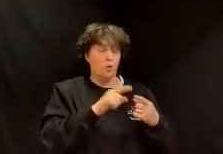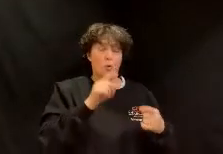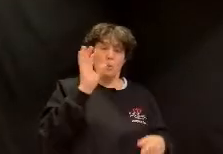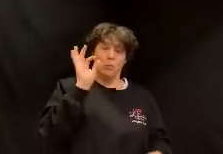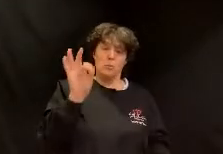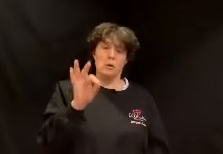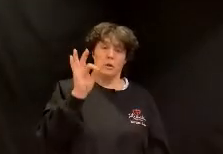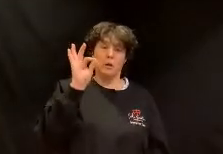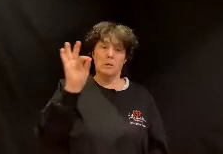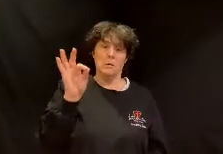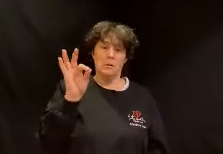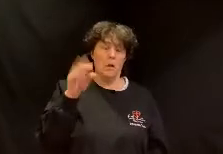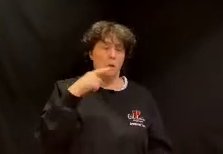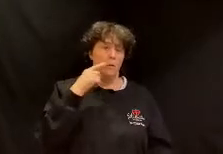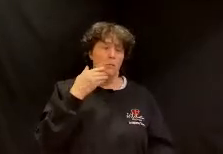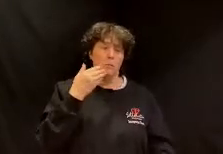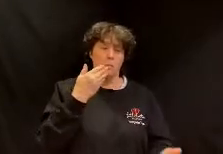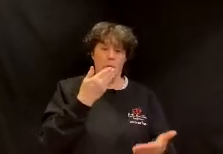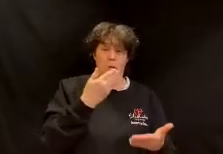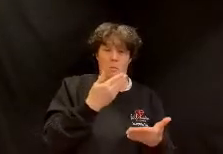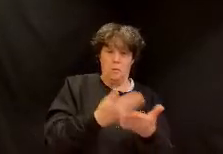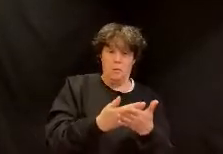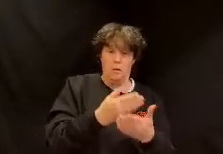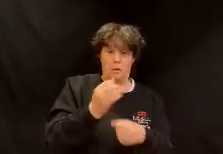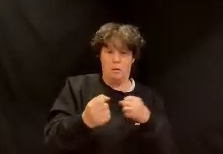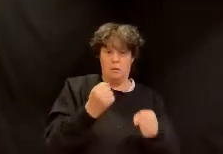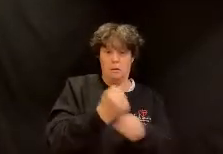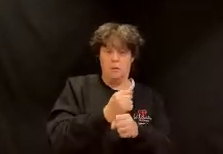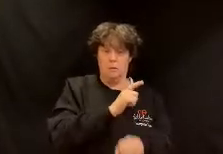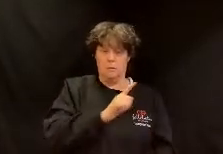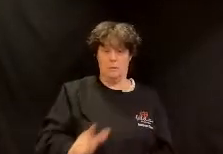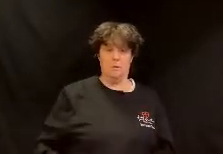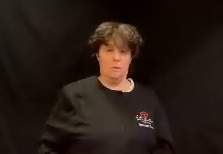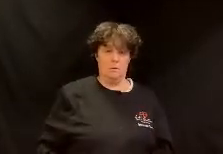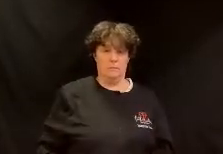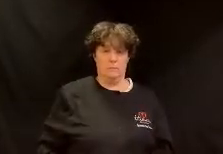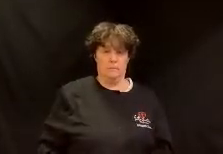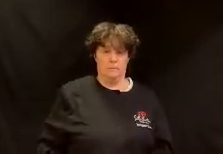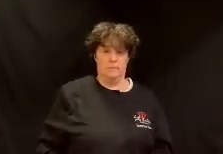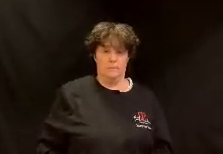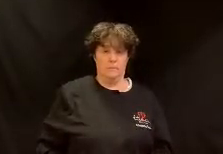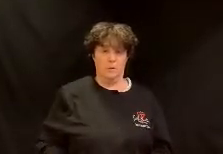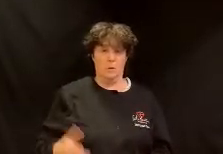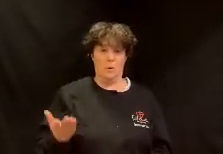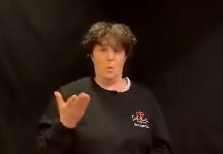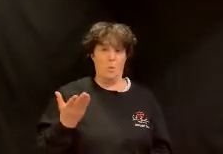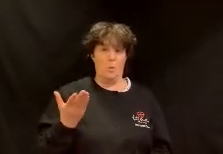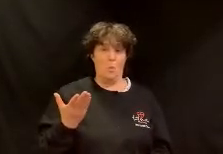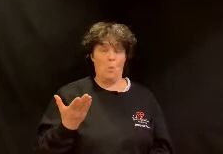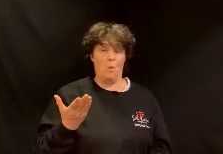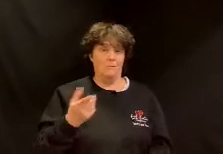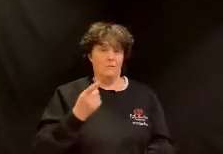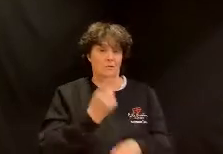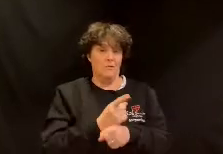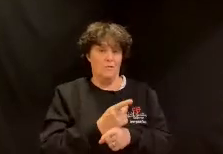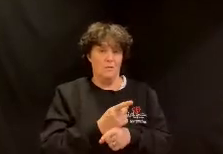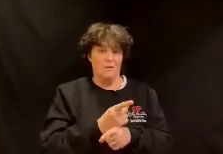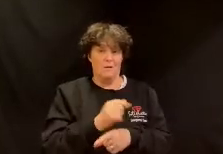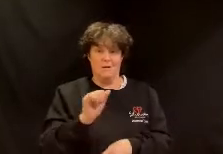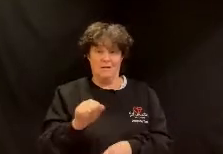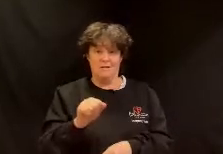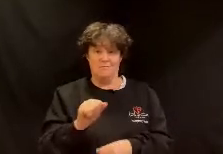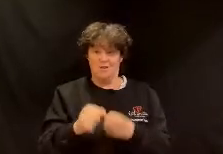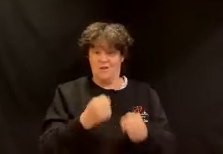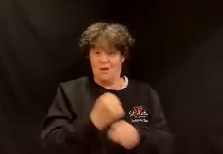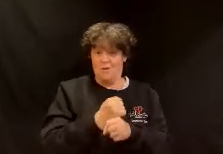the acceptable year of the Lord. Guess what the acceptable year of the